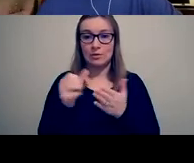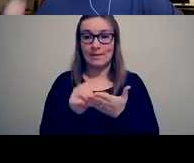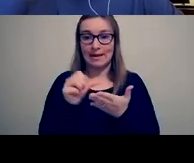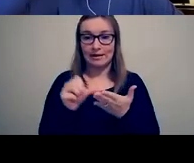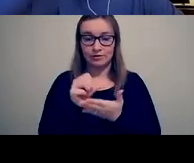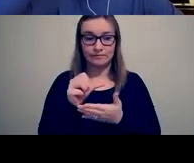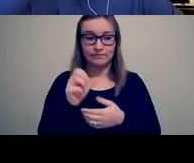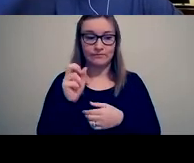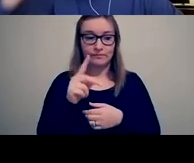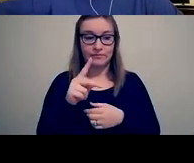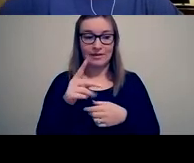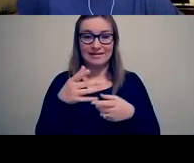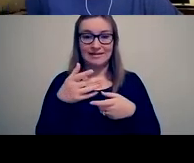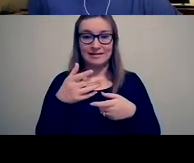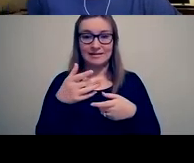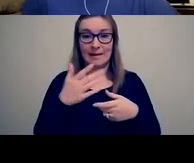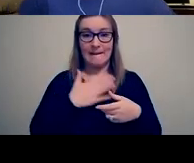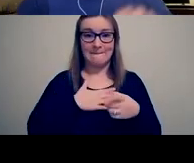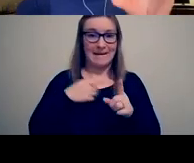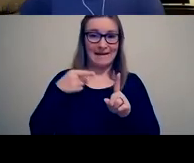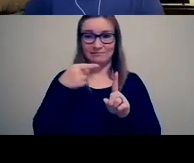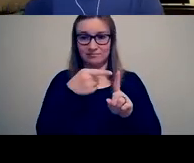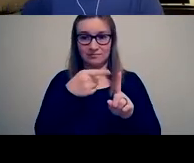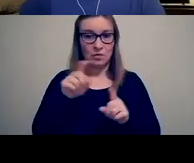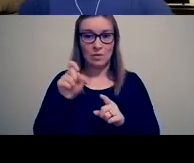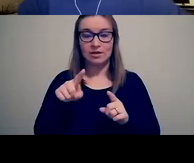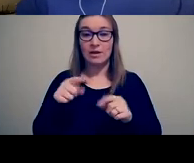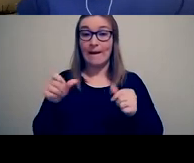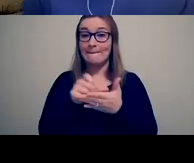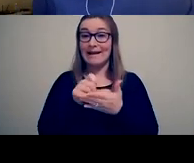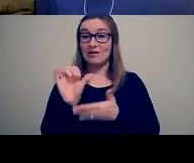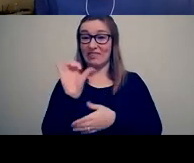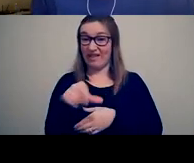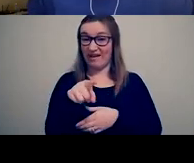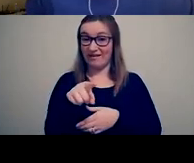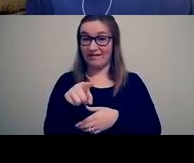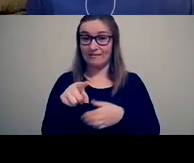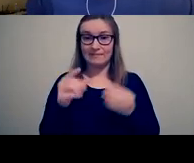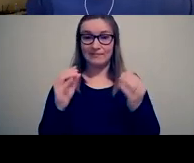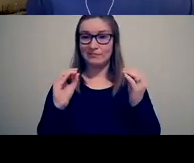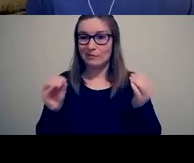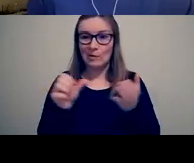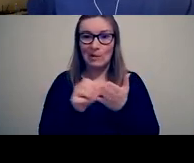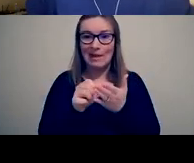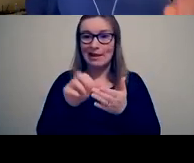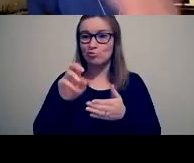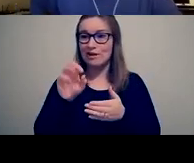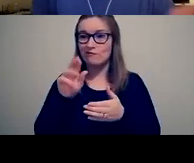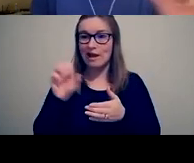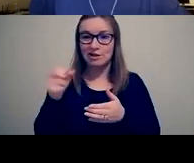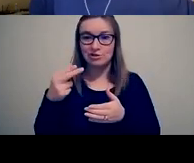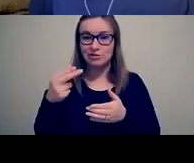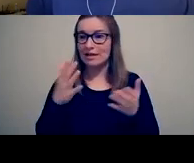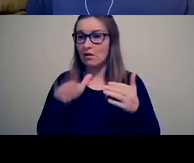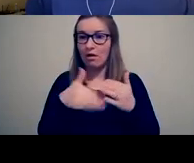Okay, because I guess my main question though is on a page like this where there is no page refresh, where it's all